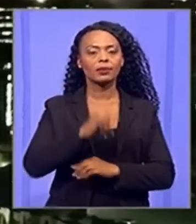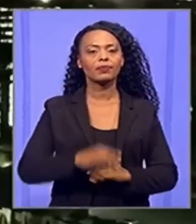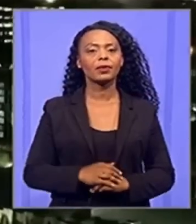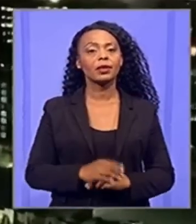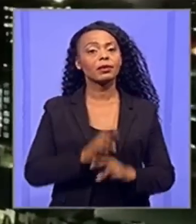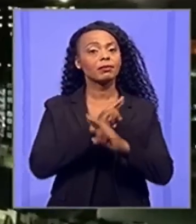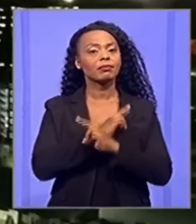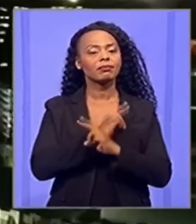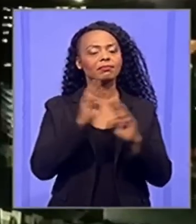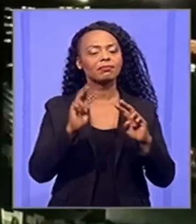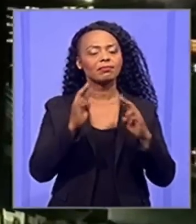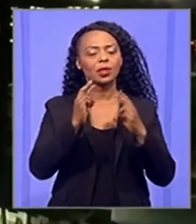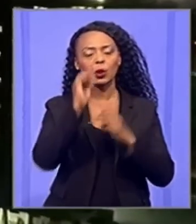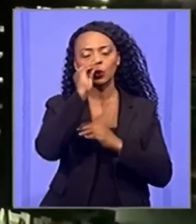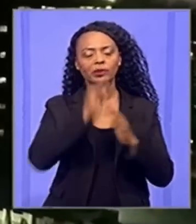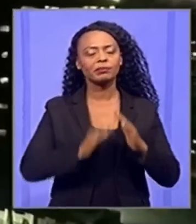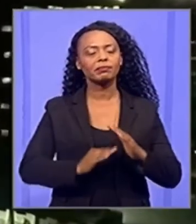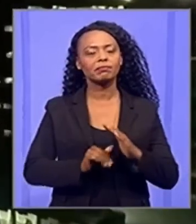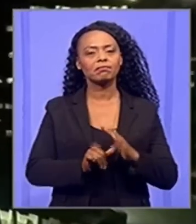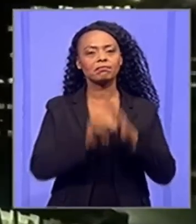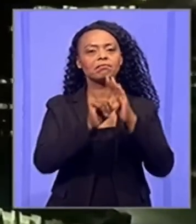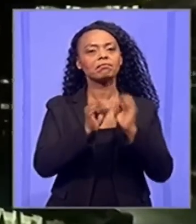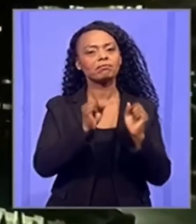A re iketle mmogo ka tshedimosetso.